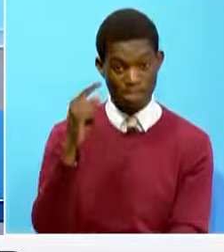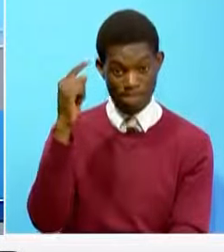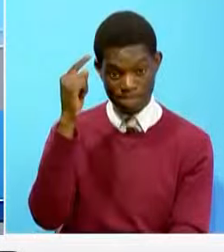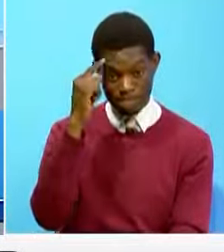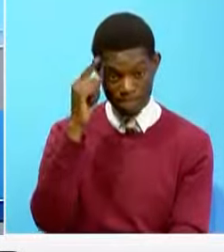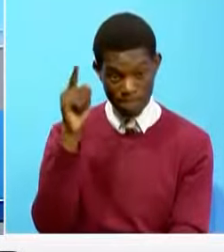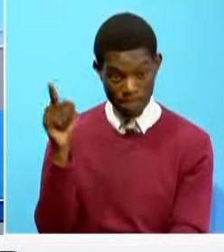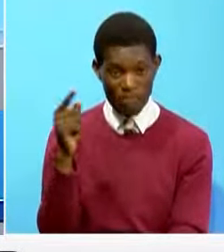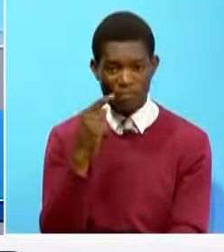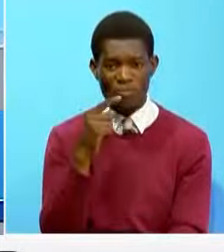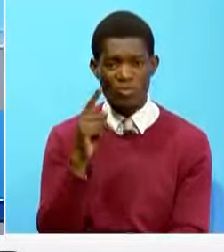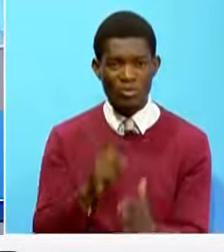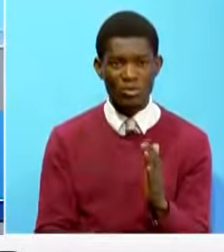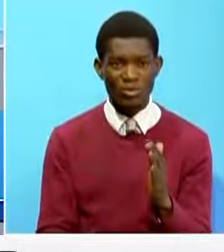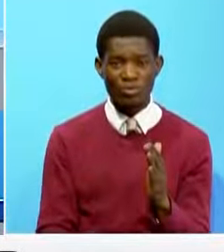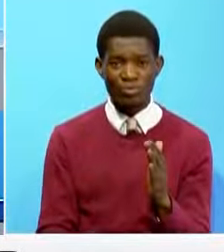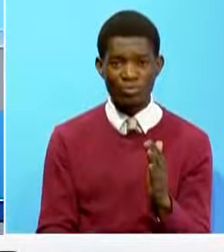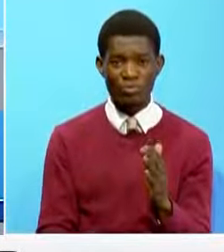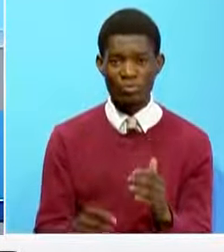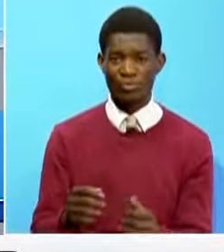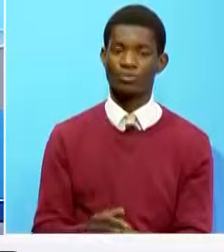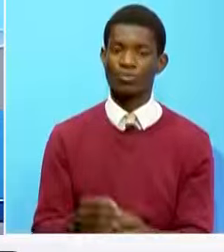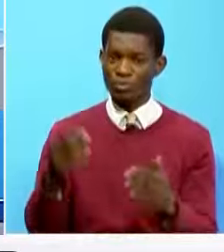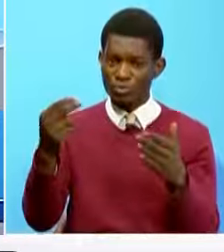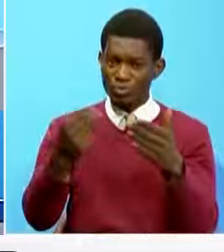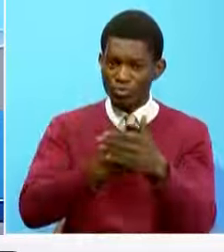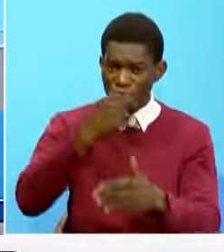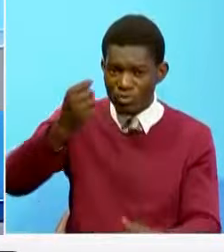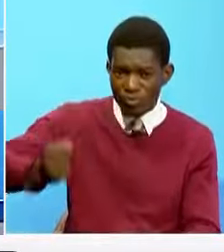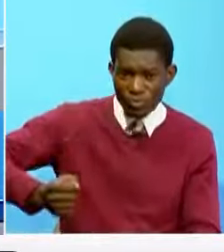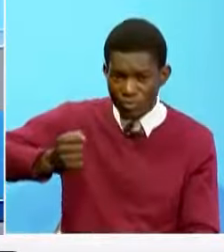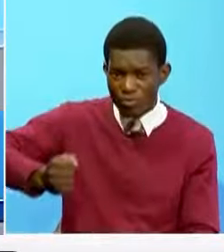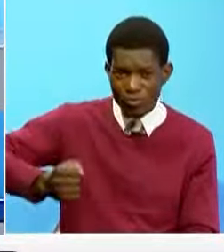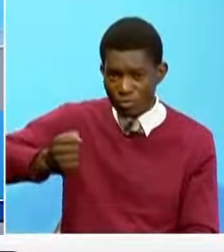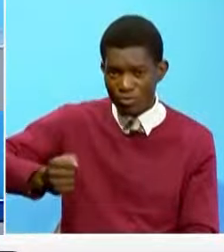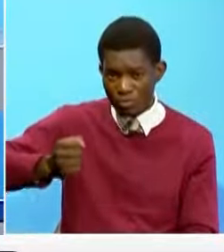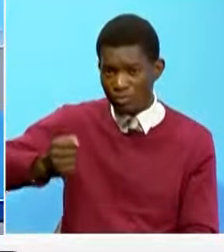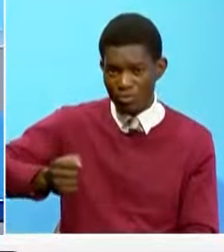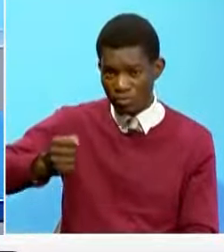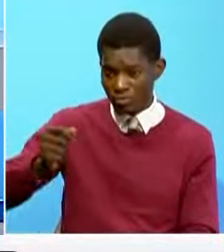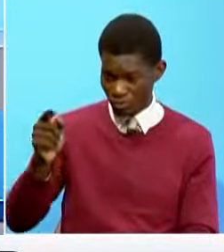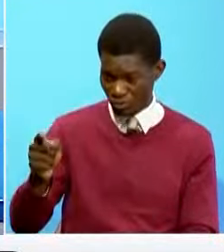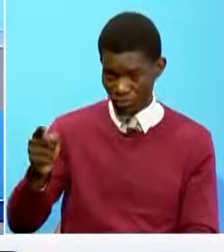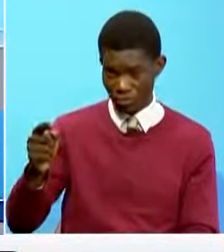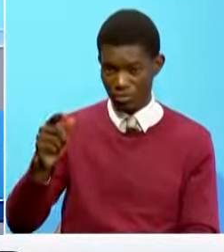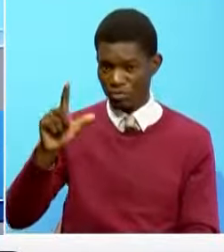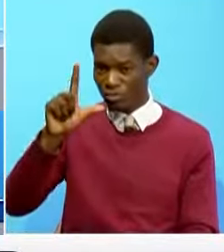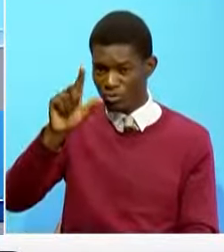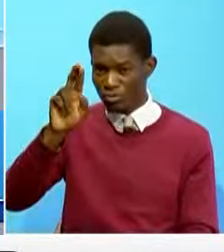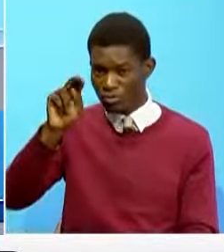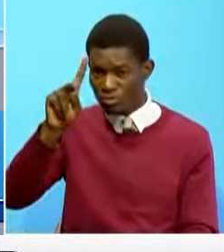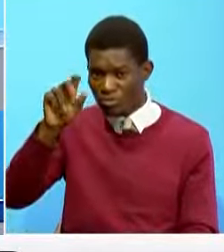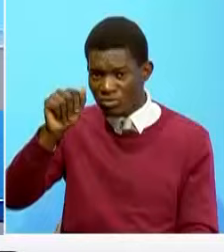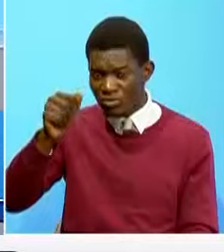says it will work with the newly installed senior chief Musele Musokantanda, the fourth of the Lunda-speaking people of